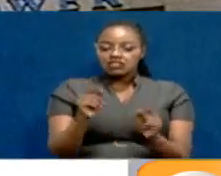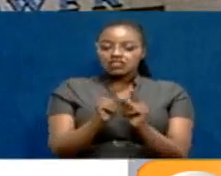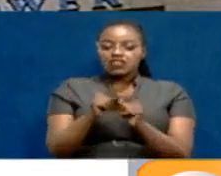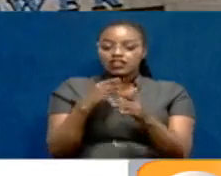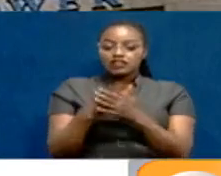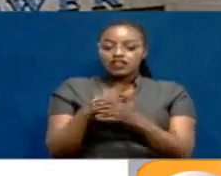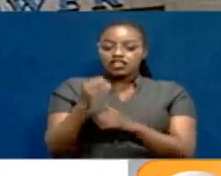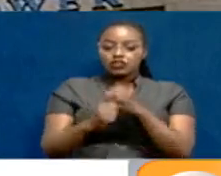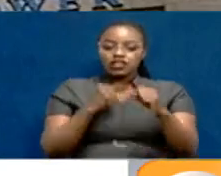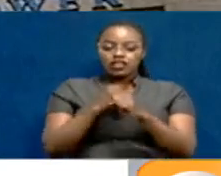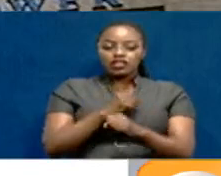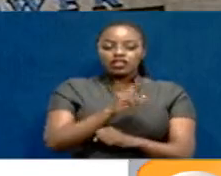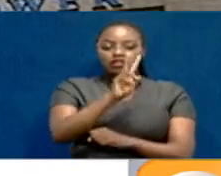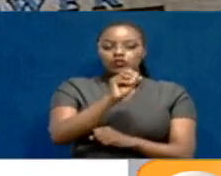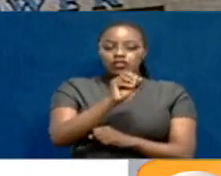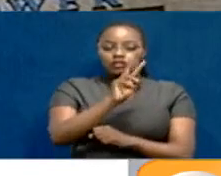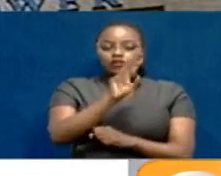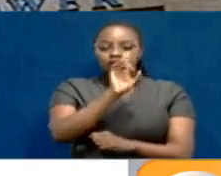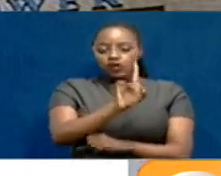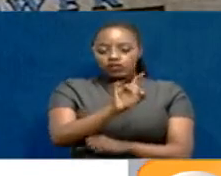the financial year